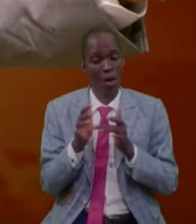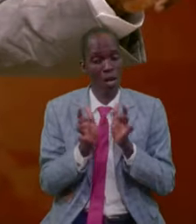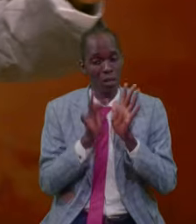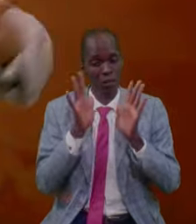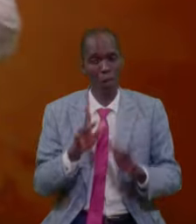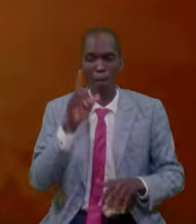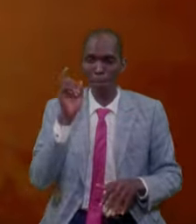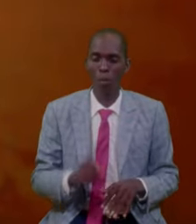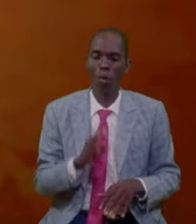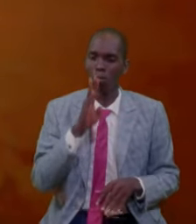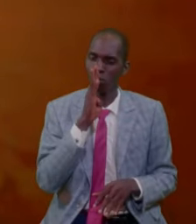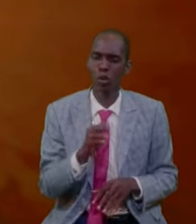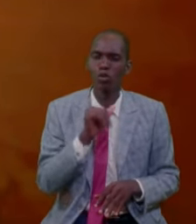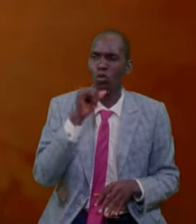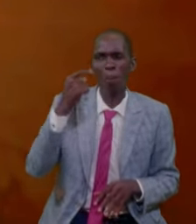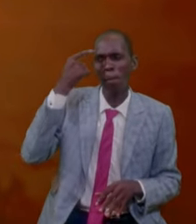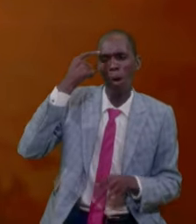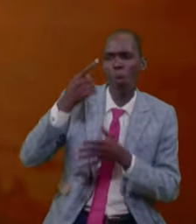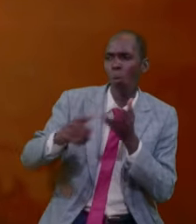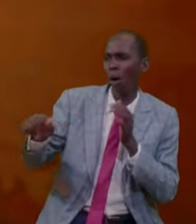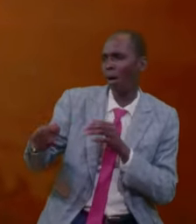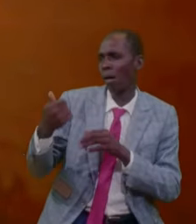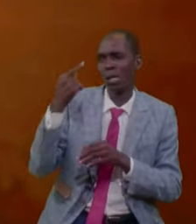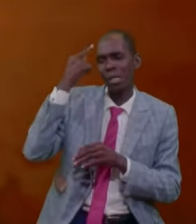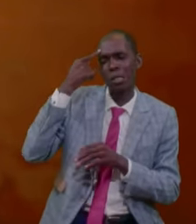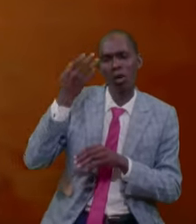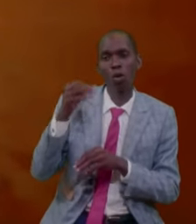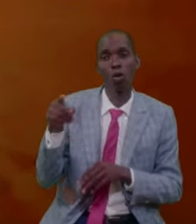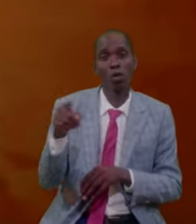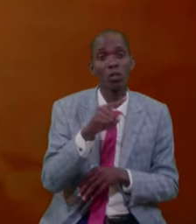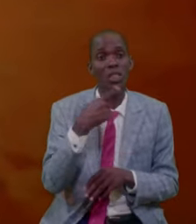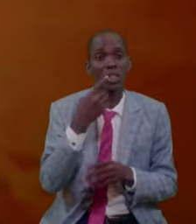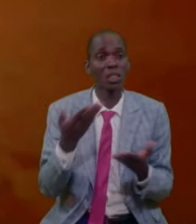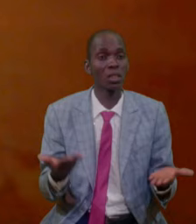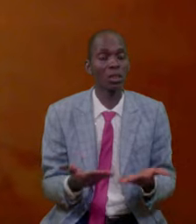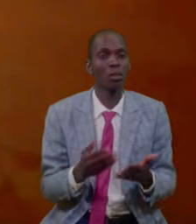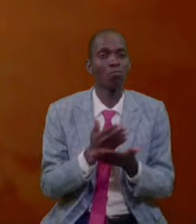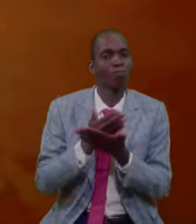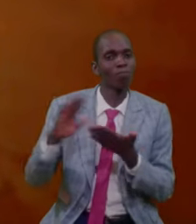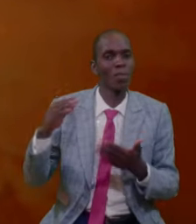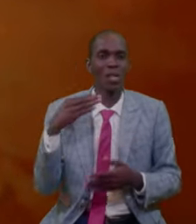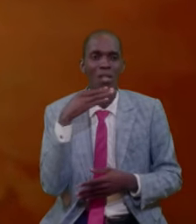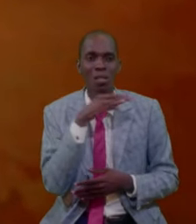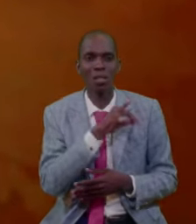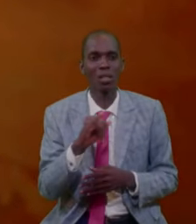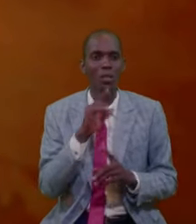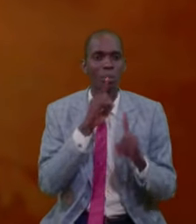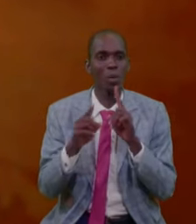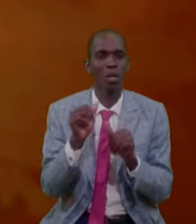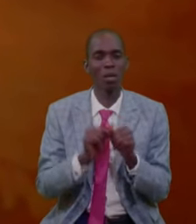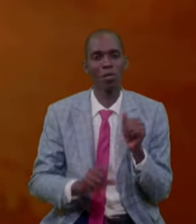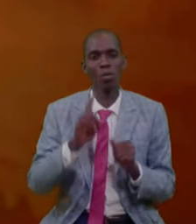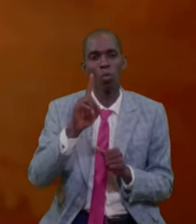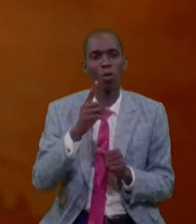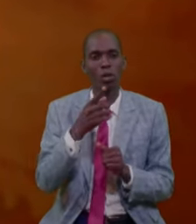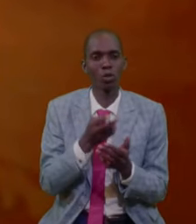what they think of you. It says, wherefore, putting away lying, speak every man